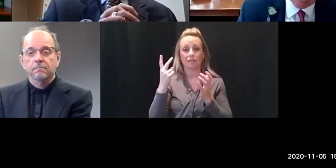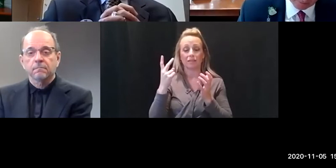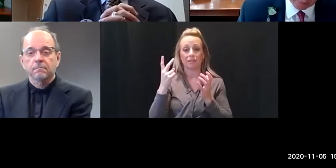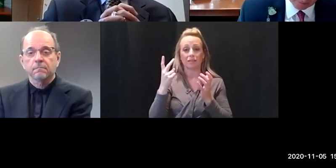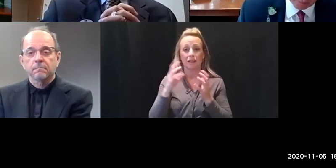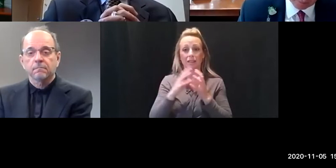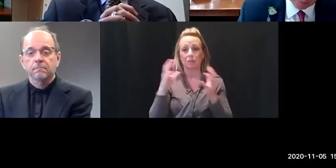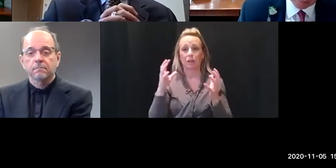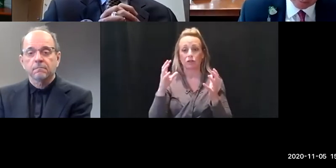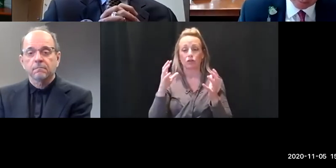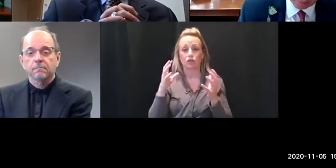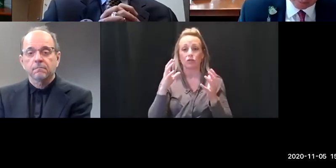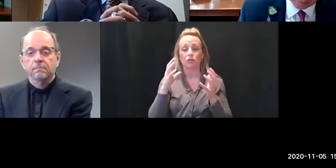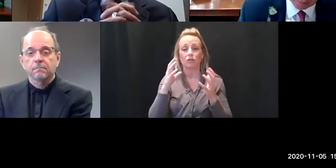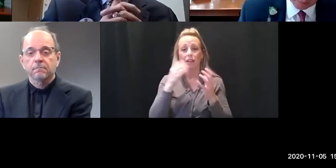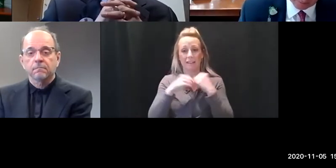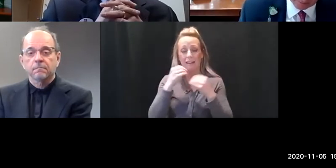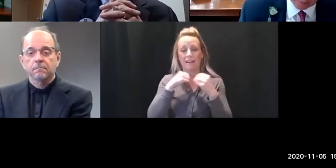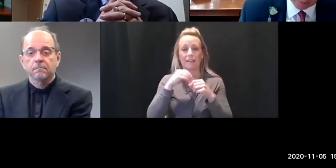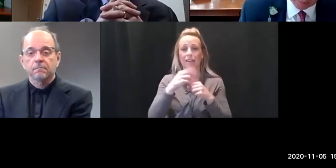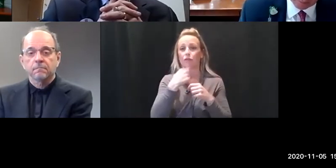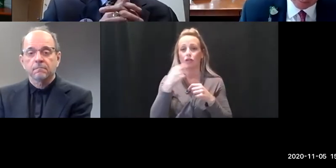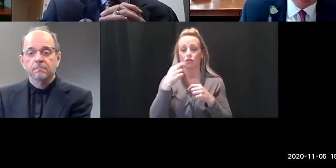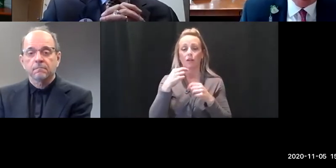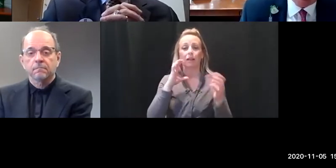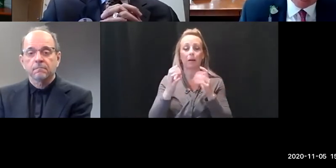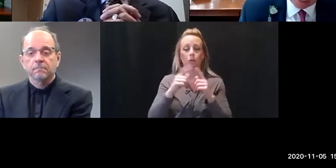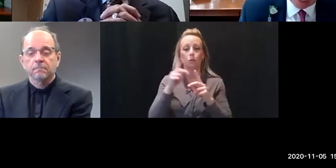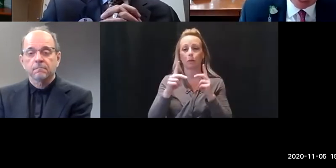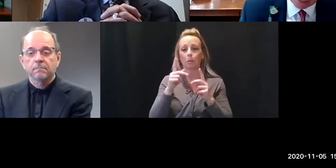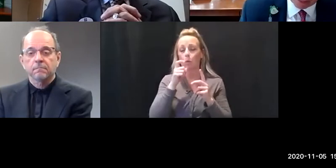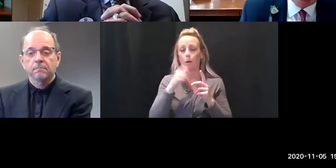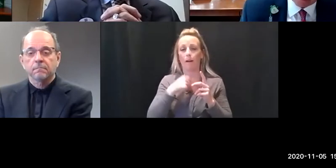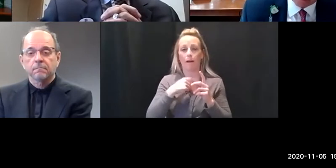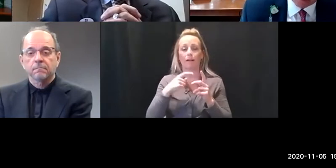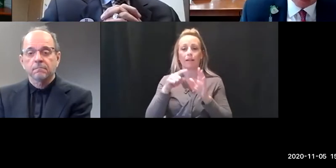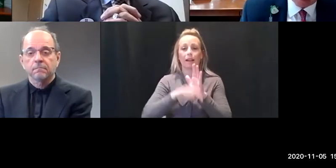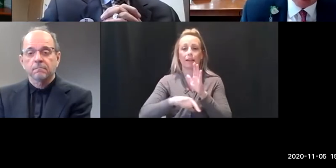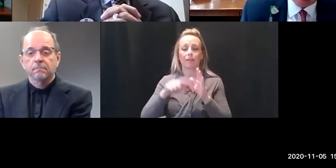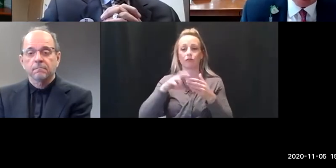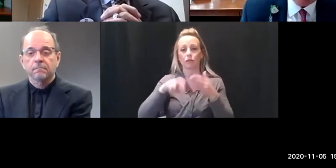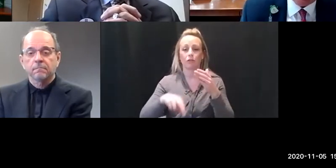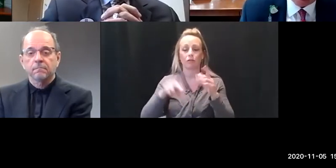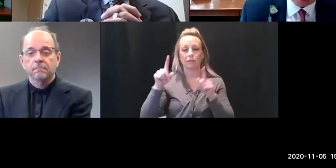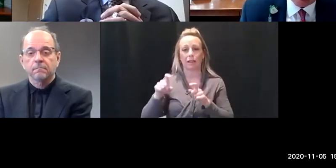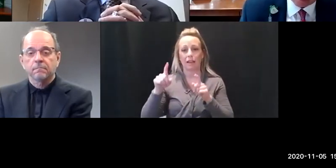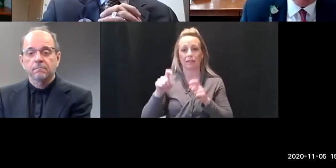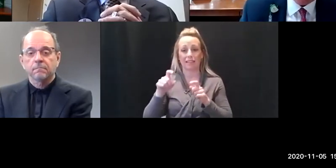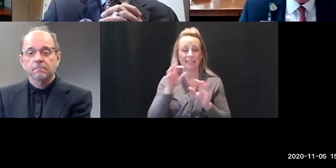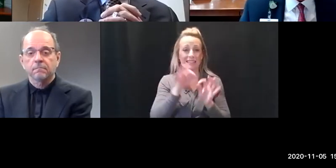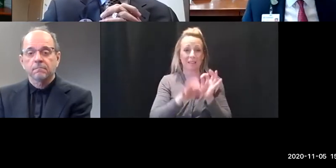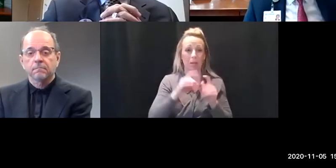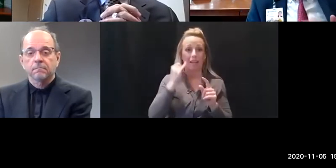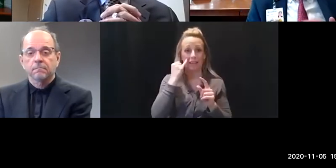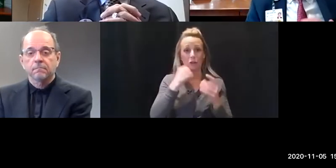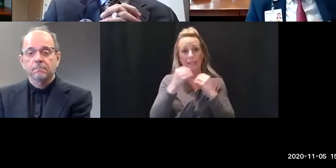dined in a restaurant as to those adults with a negative test. The reason for this is simple. When you're eating and drinking, of course, you